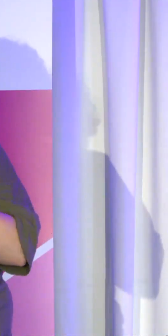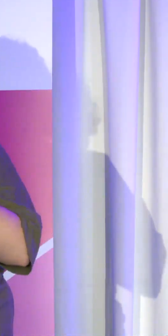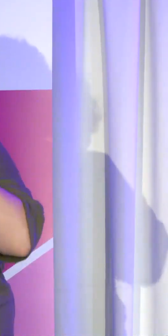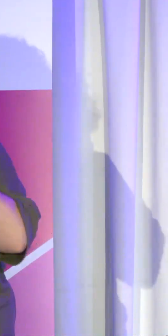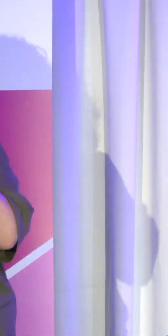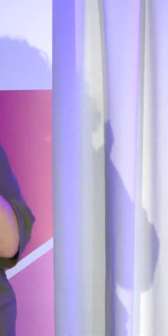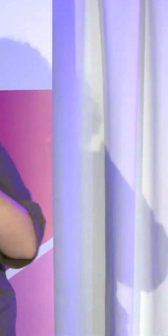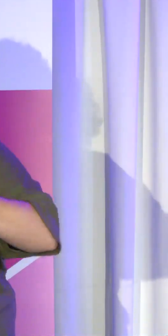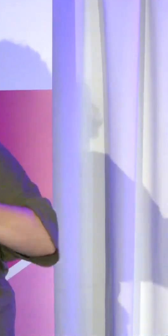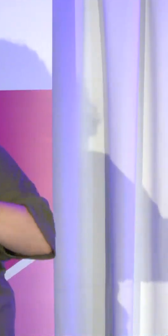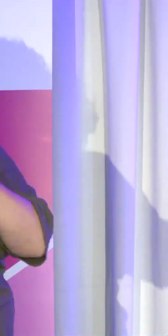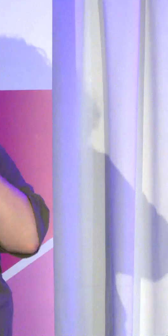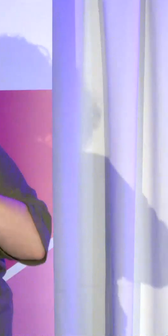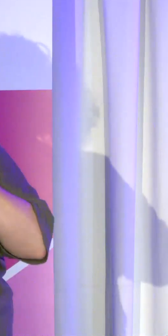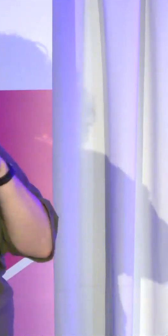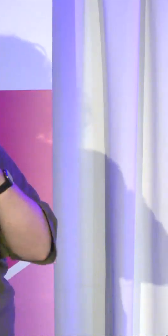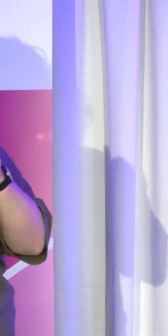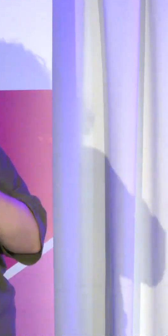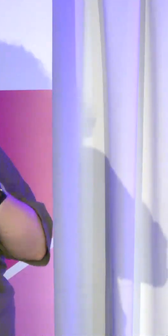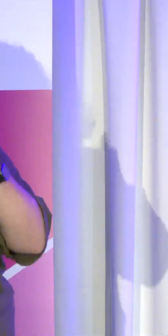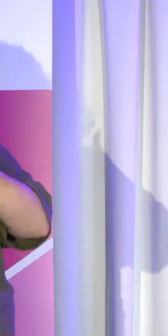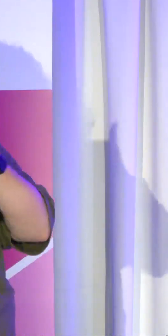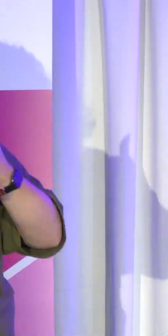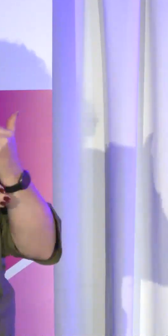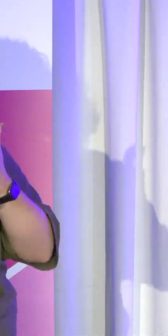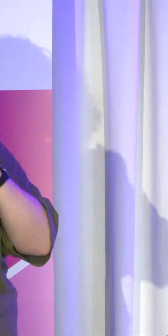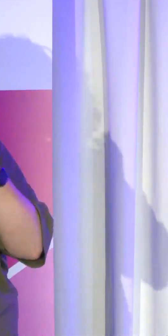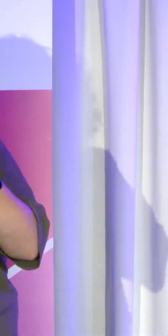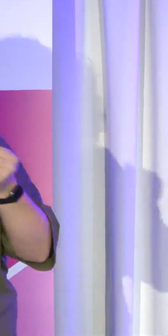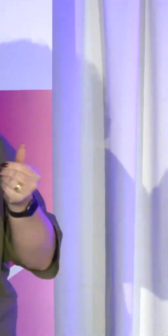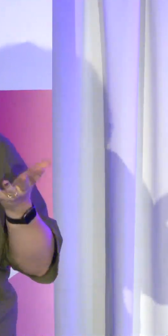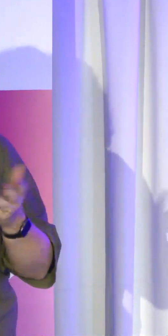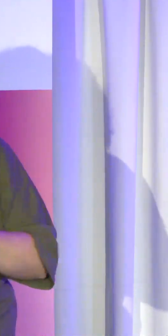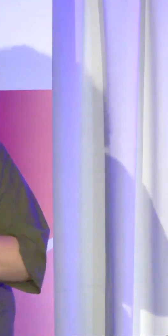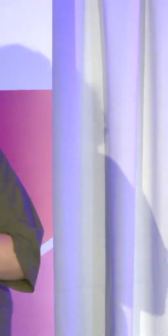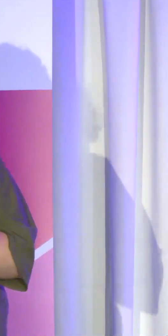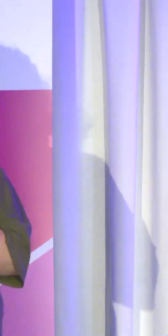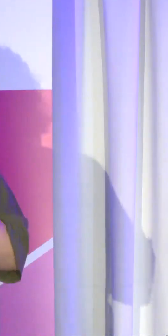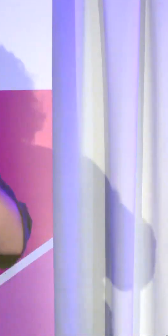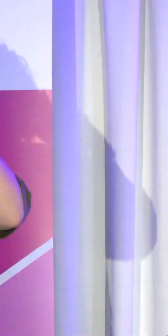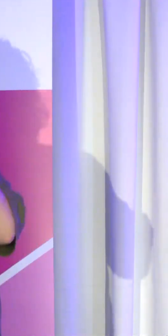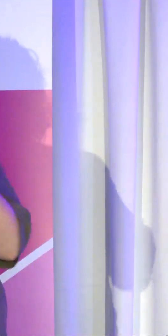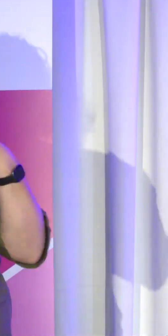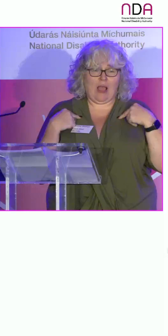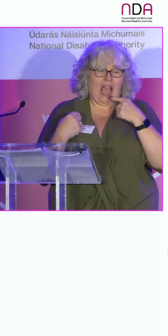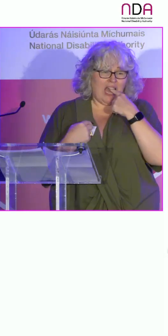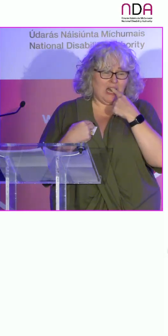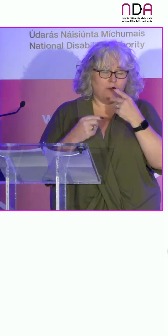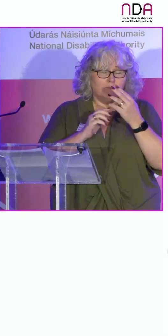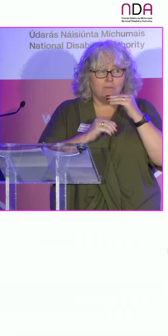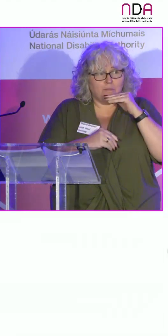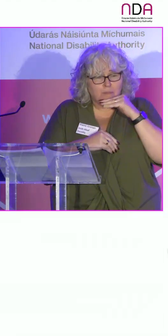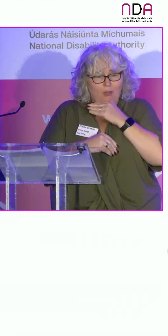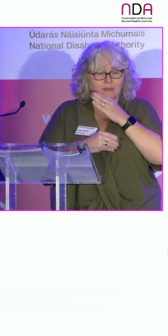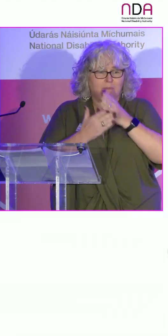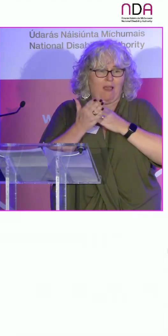their presentation, and I'm going to talk about the cultural identity of deaf members' experiences and the barriers and maybe some solutions. Irish